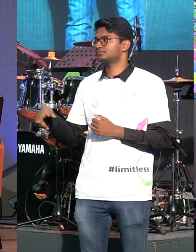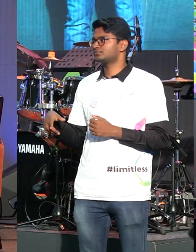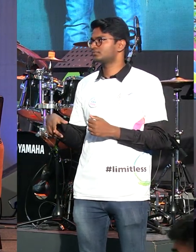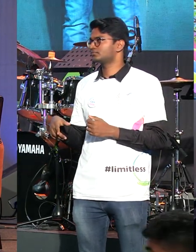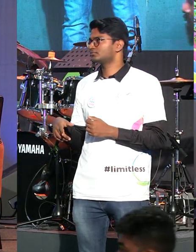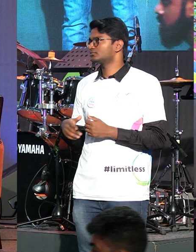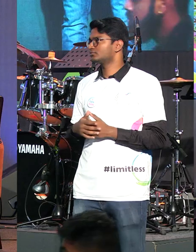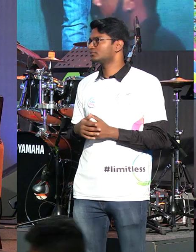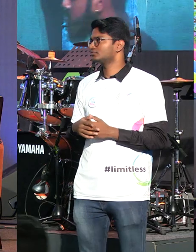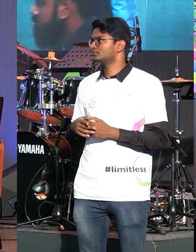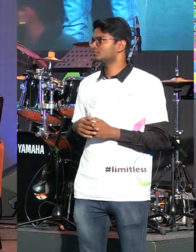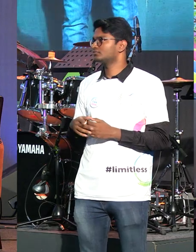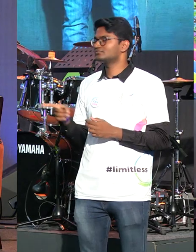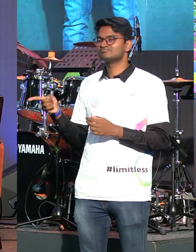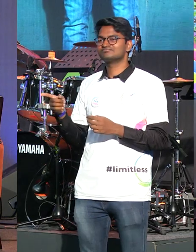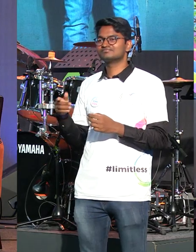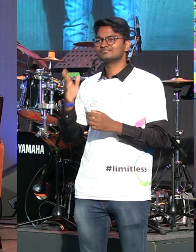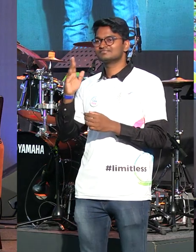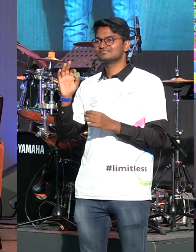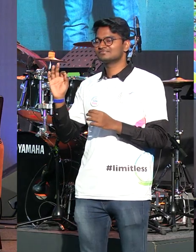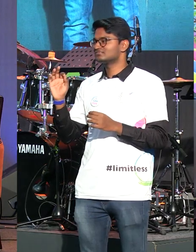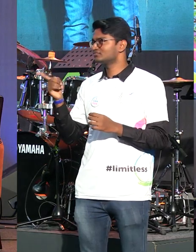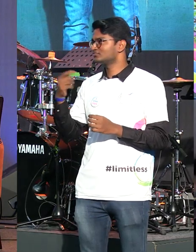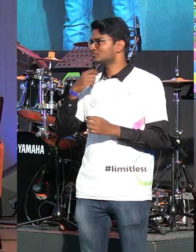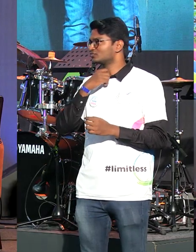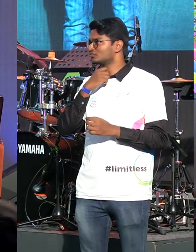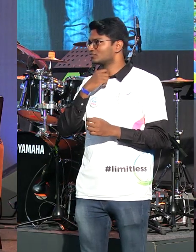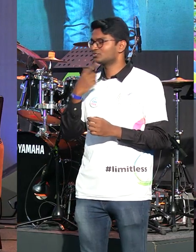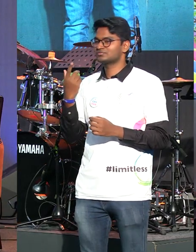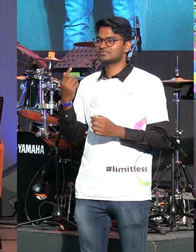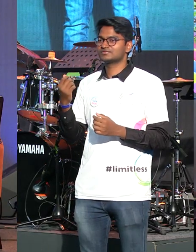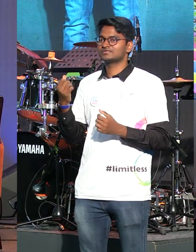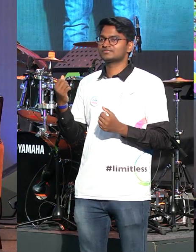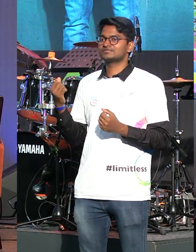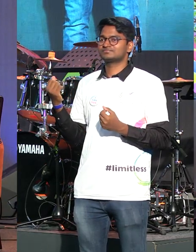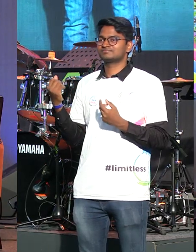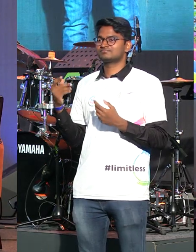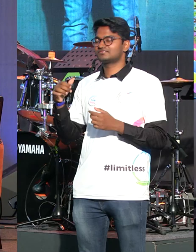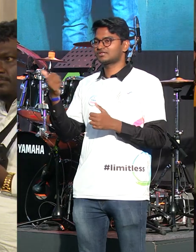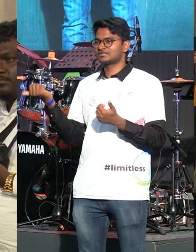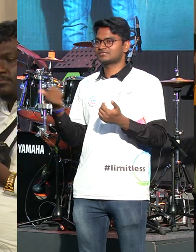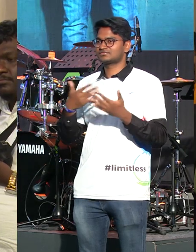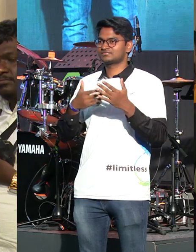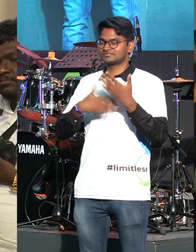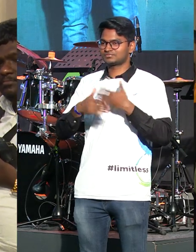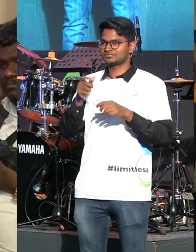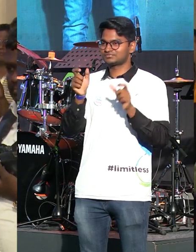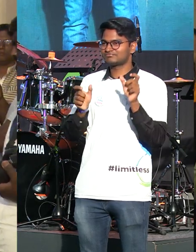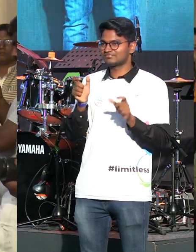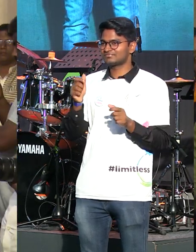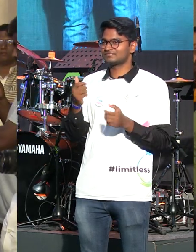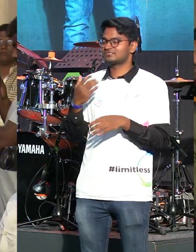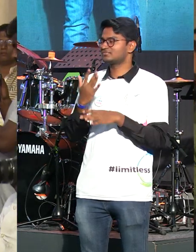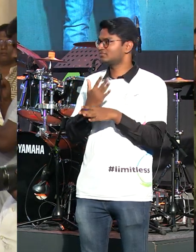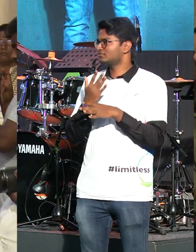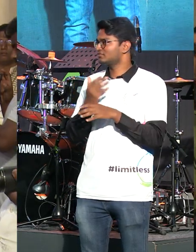nice talk. You promised that you are more than willing to work for the inclusion of people with disabilities. So can